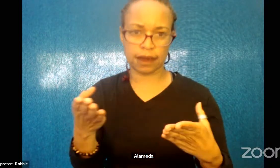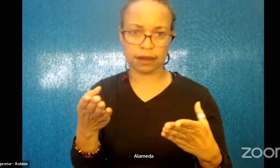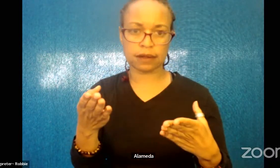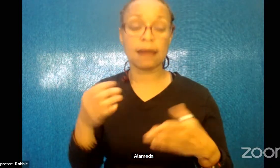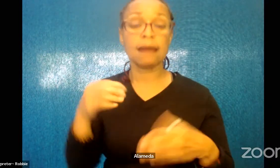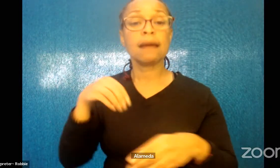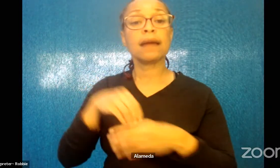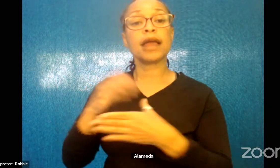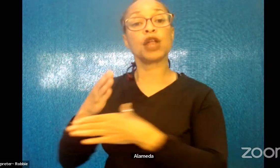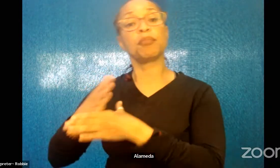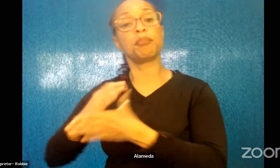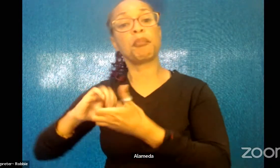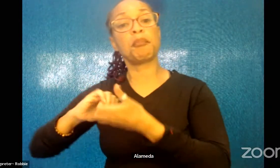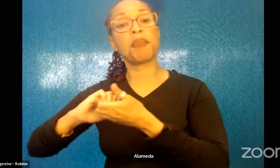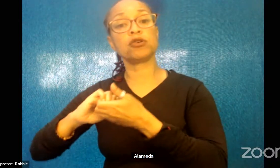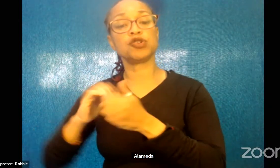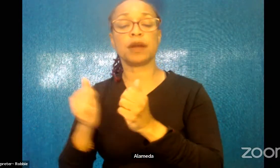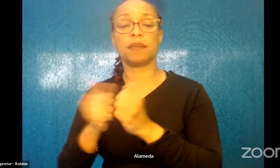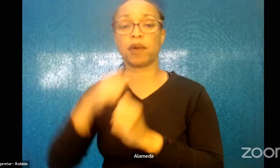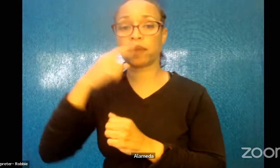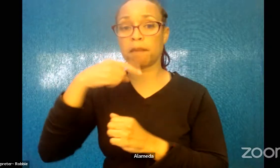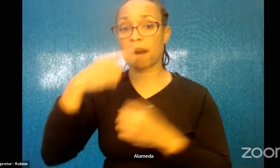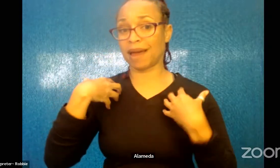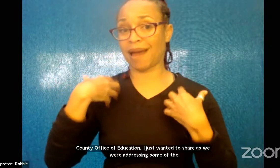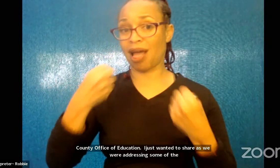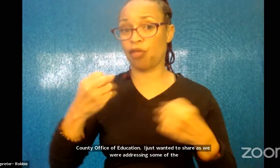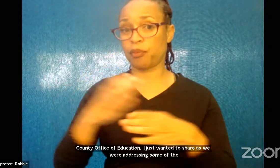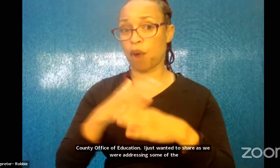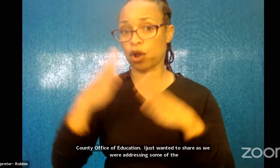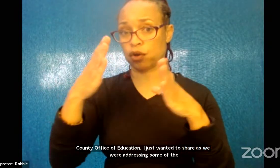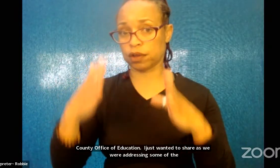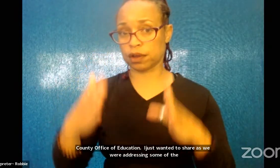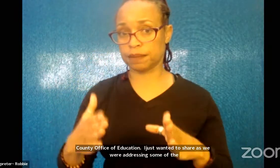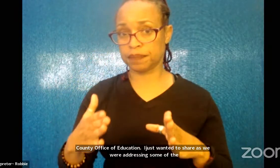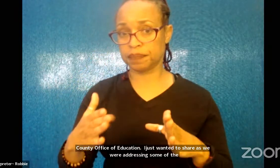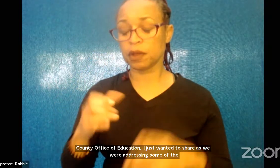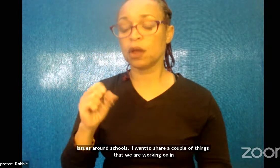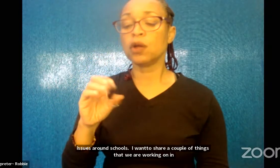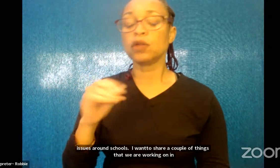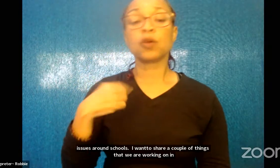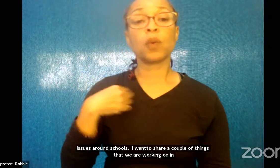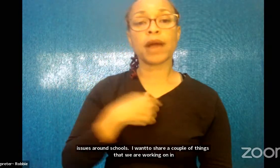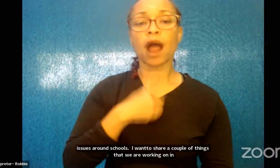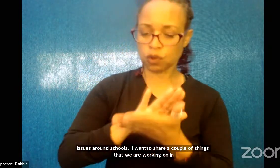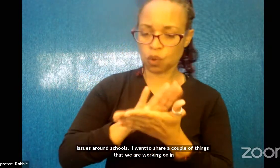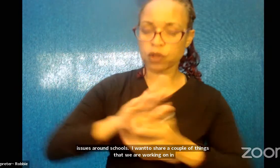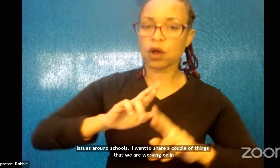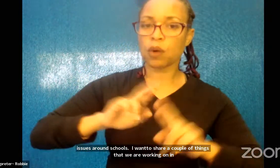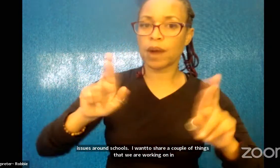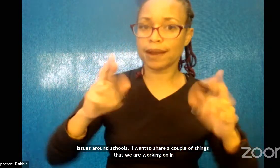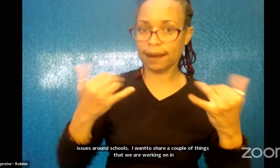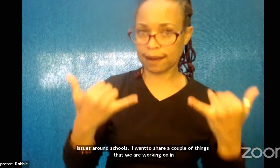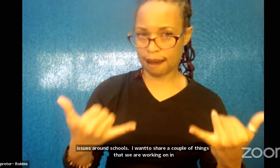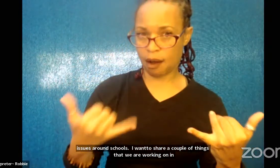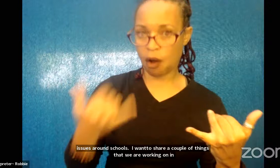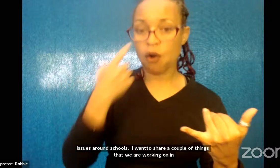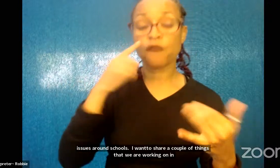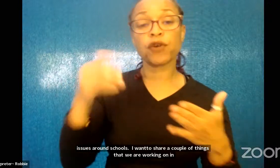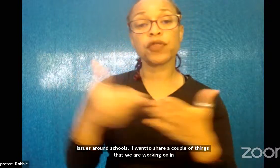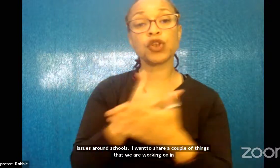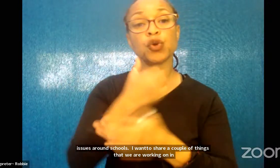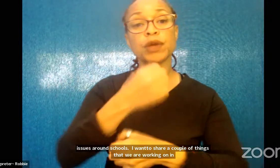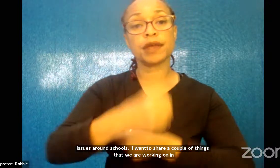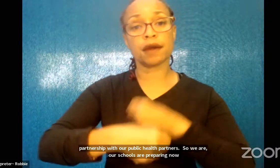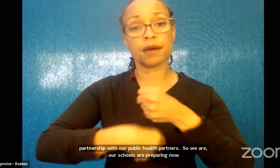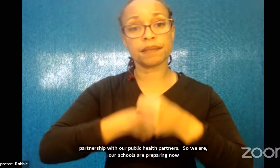with our public health partners. So our schools are preparing now for the new school year,